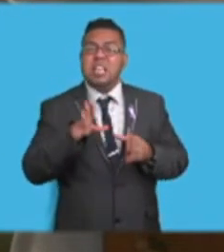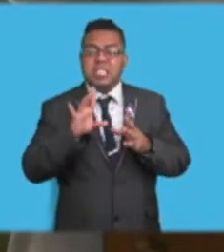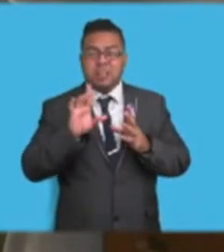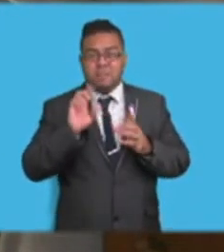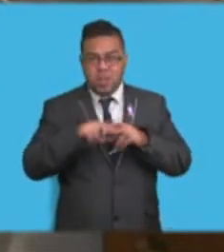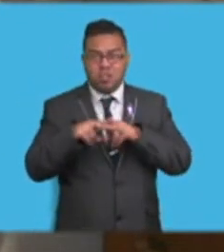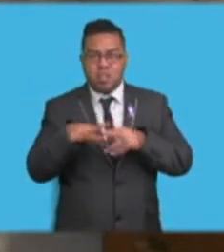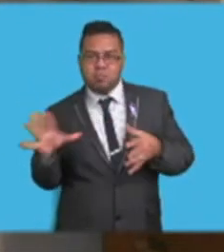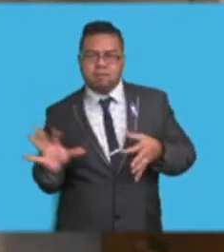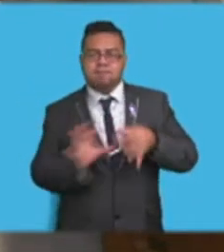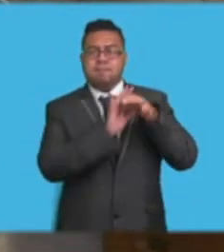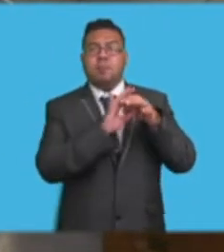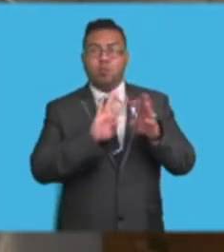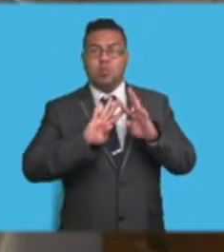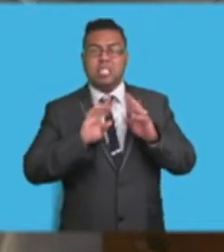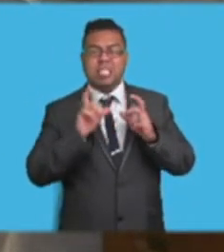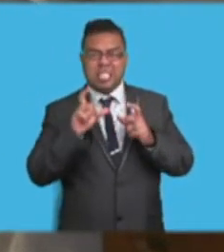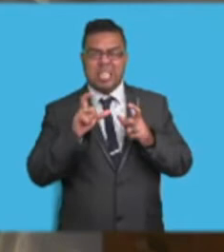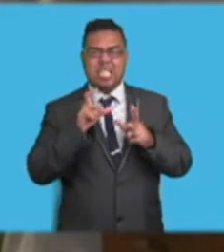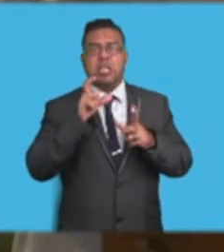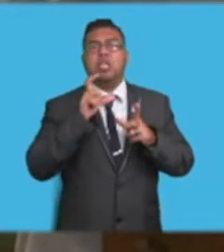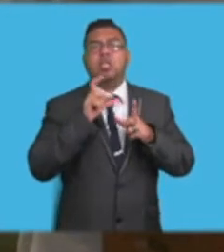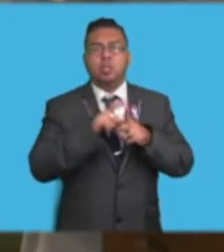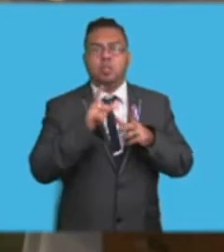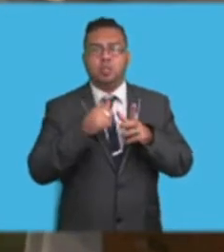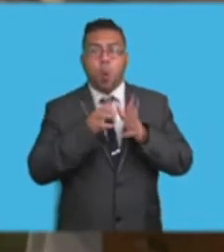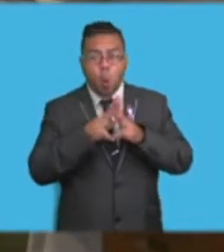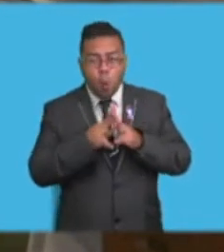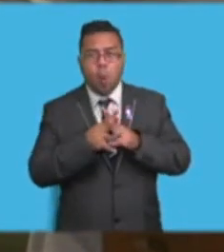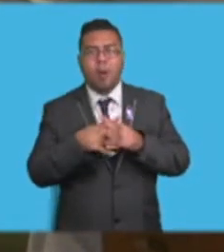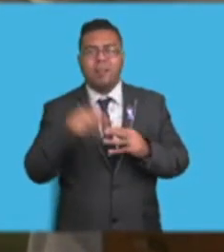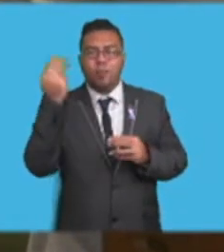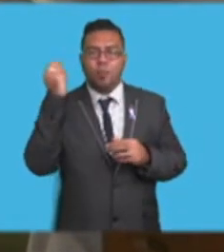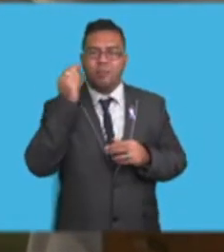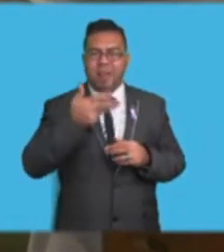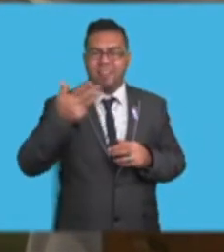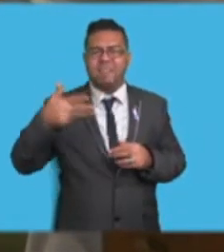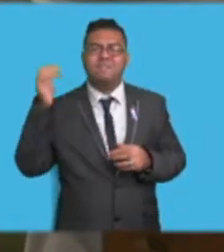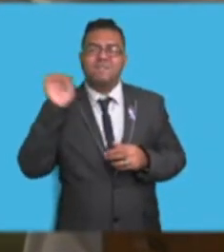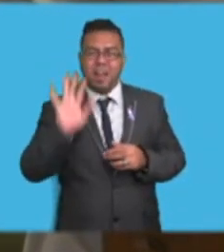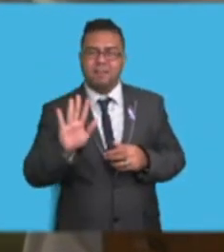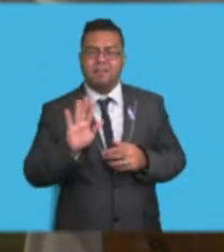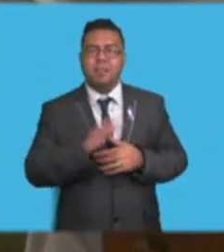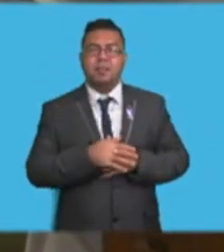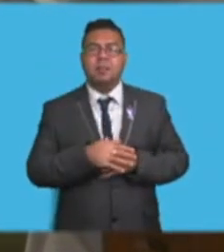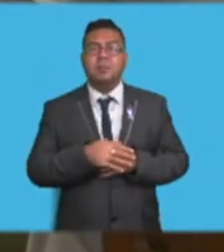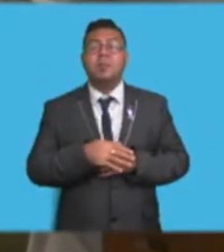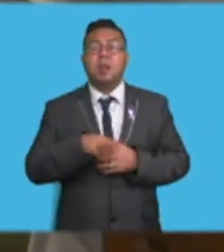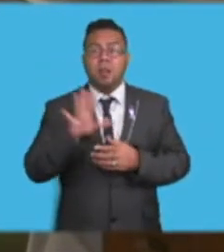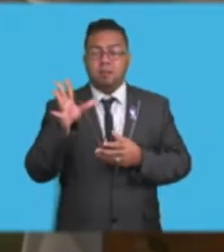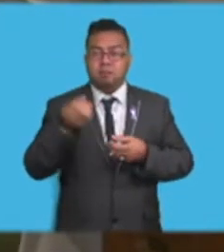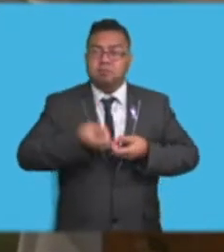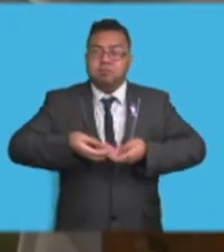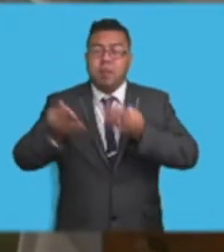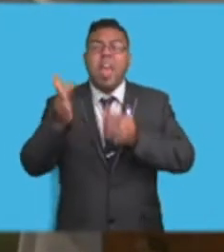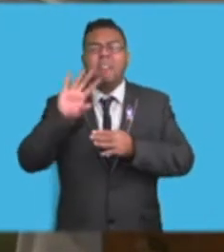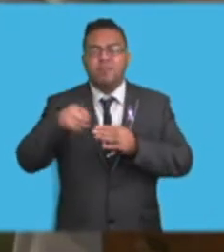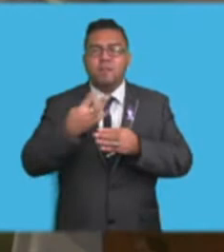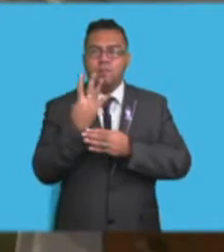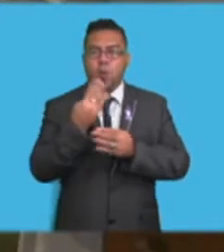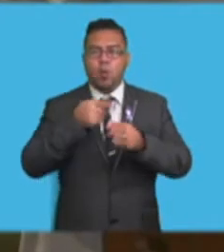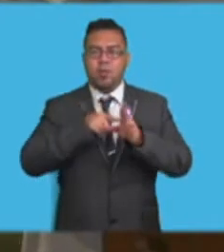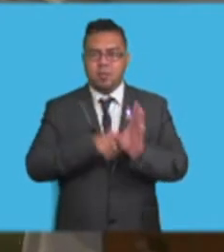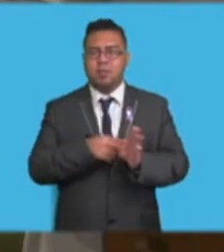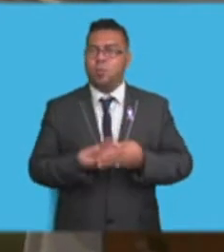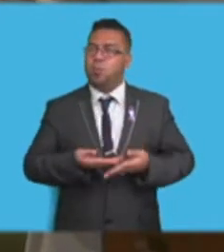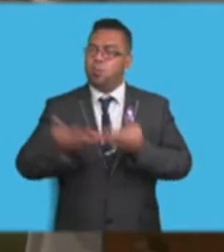in 1995. As a state party, Fiji is required to submit to the CEDAW Committee a state report every 4 years to